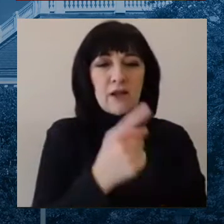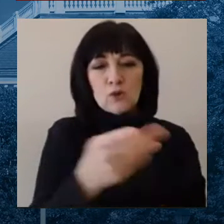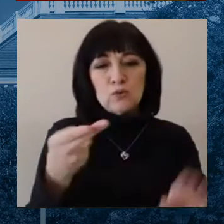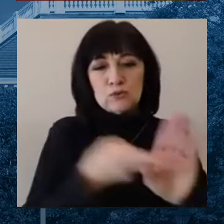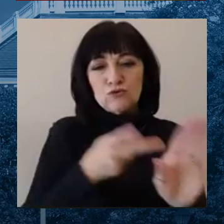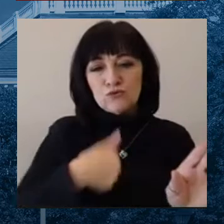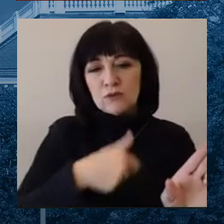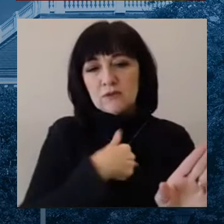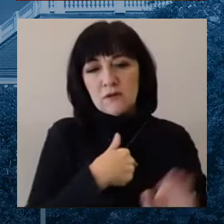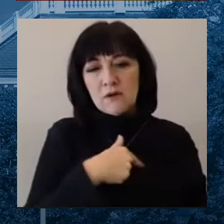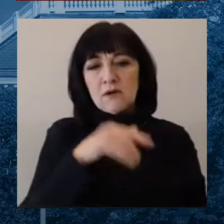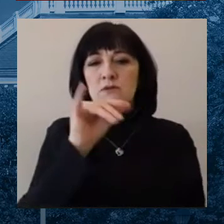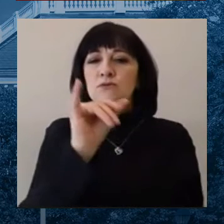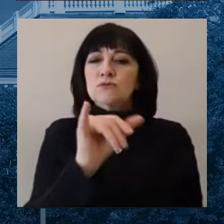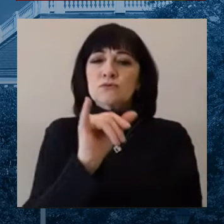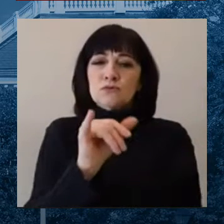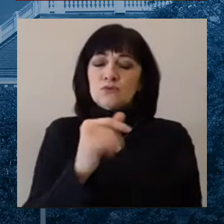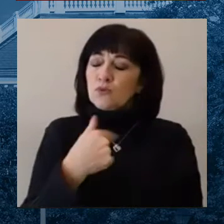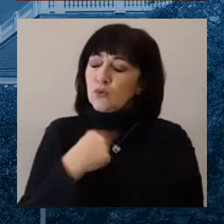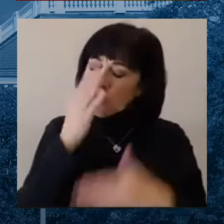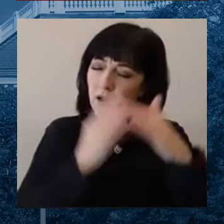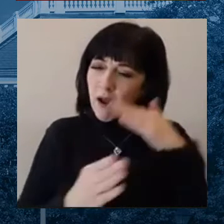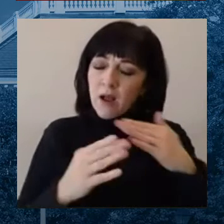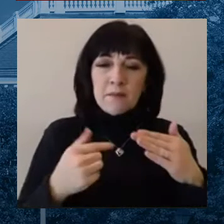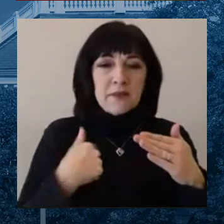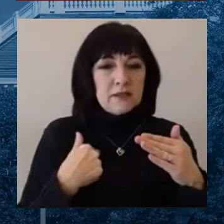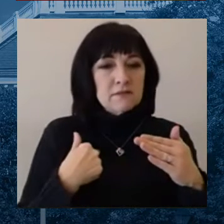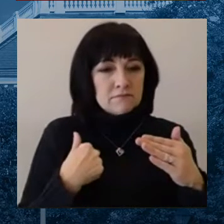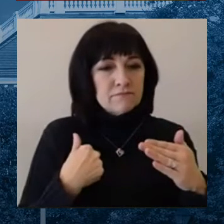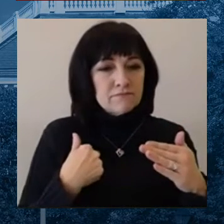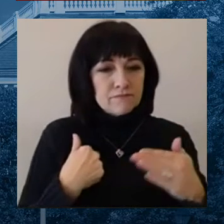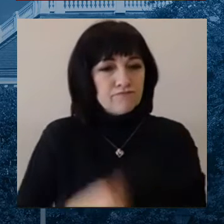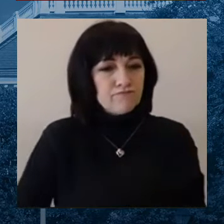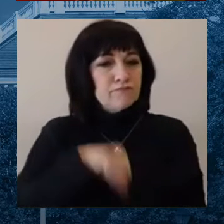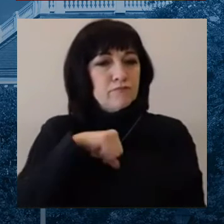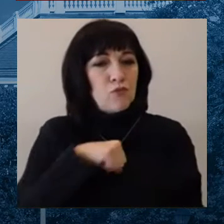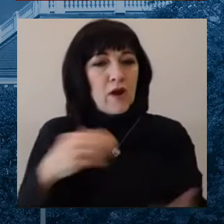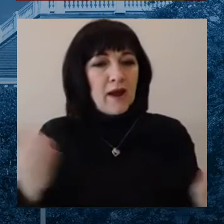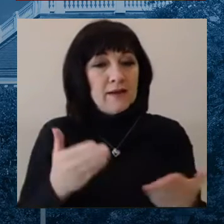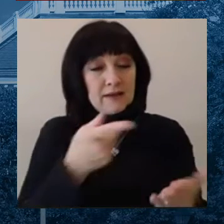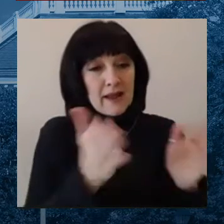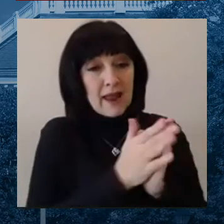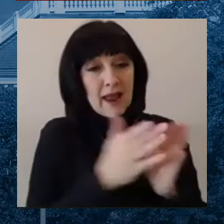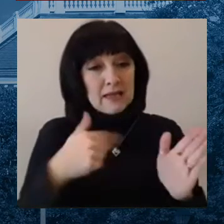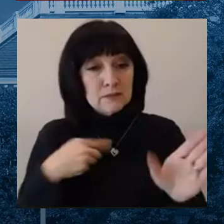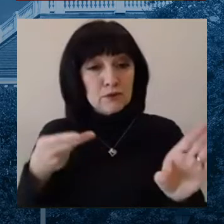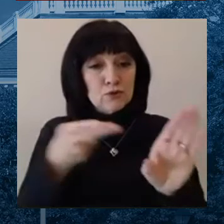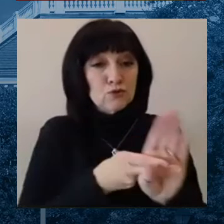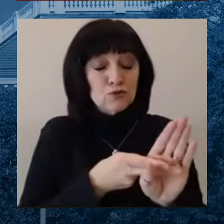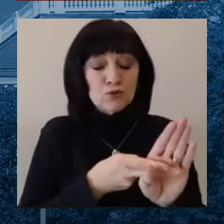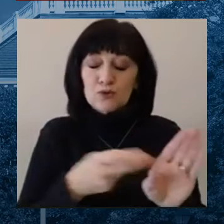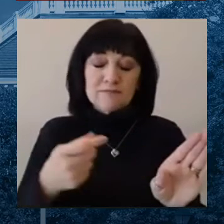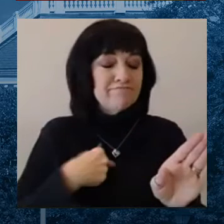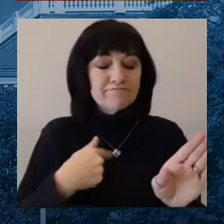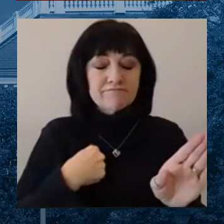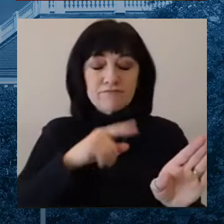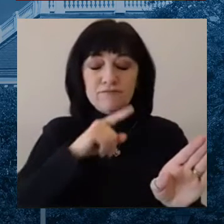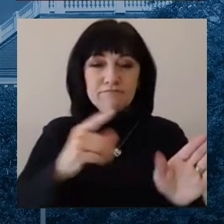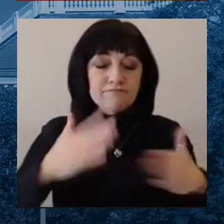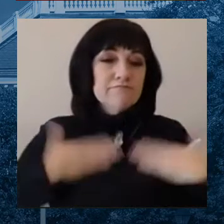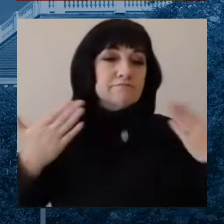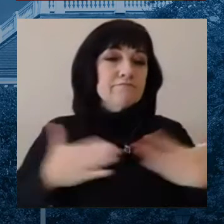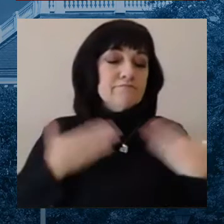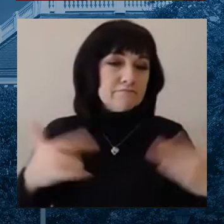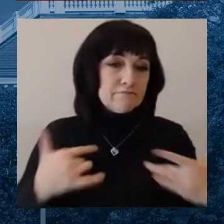us. Oh, it's an humbling opportunity to be here. When I was asked to be a participant, it just blew me away. So thank you so